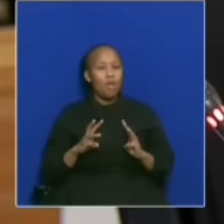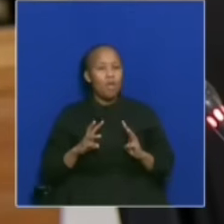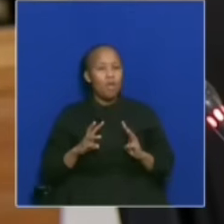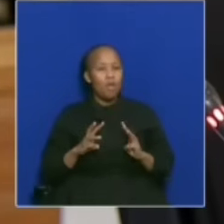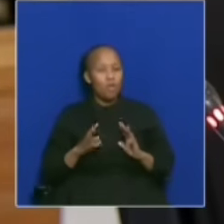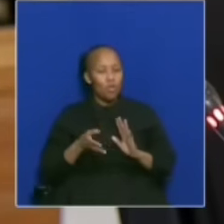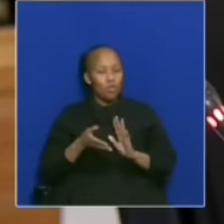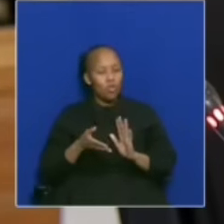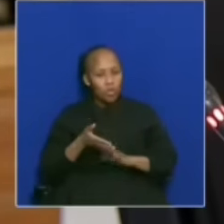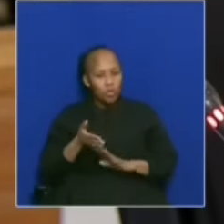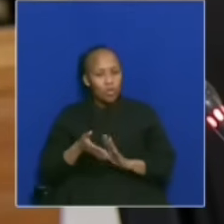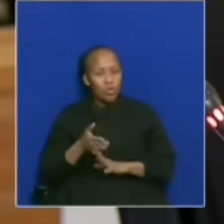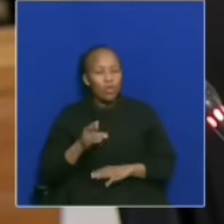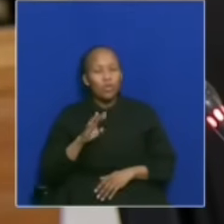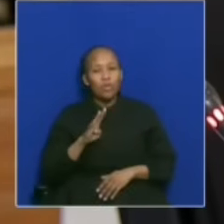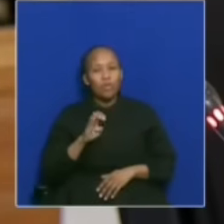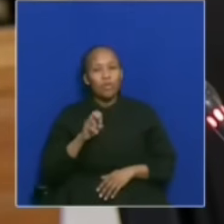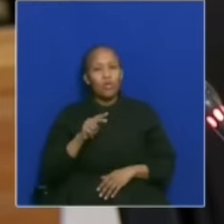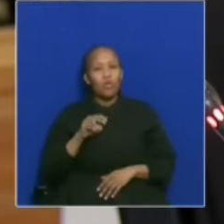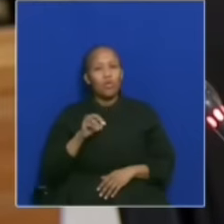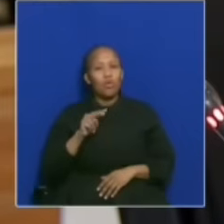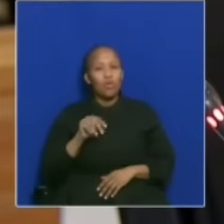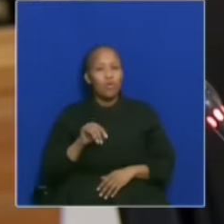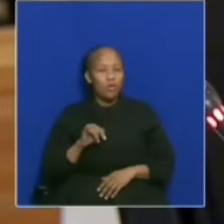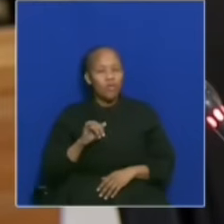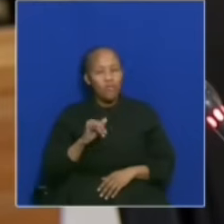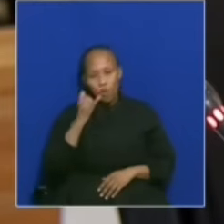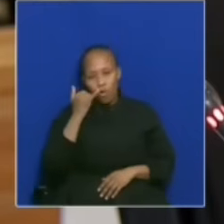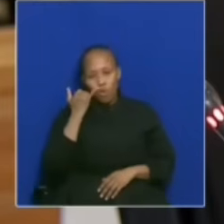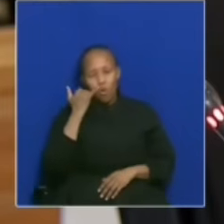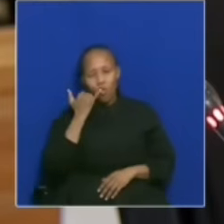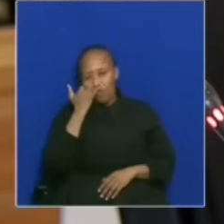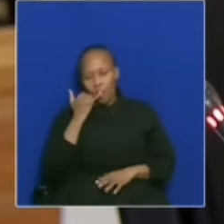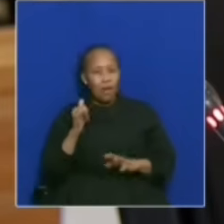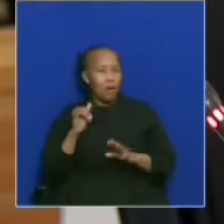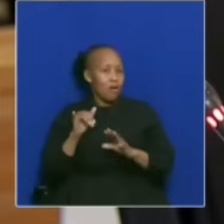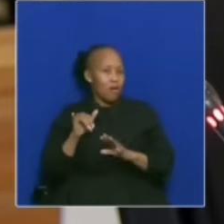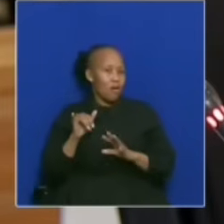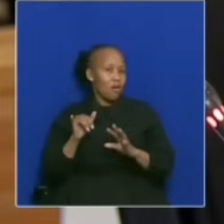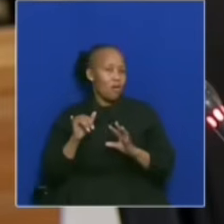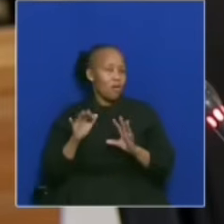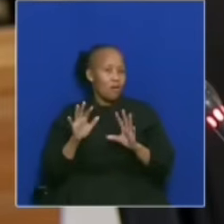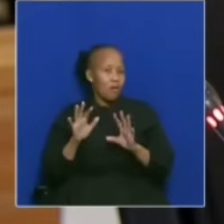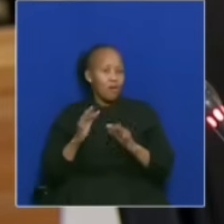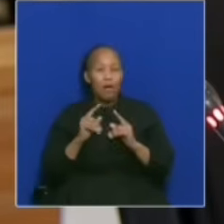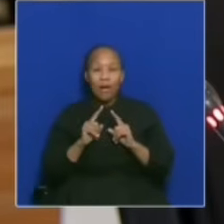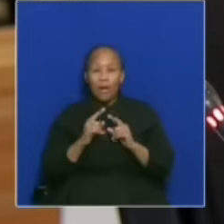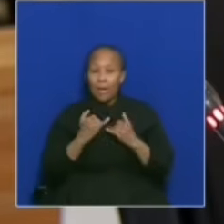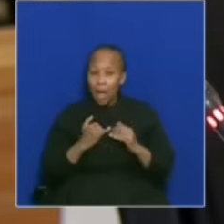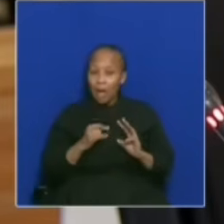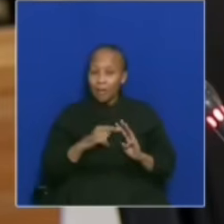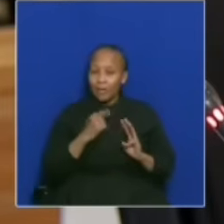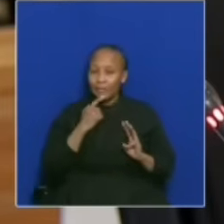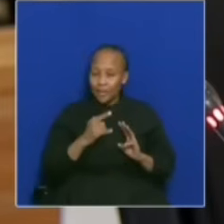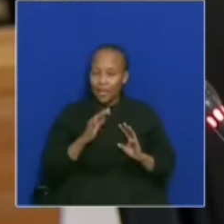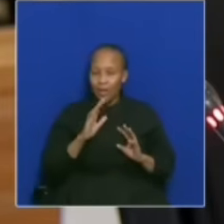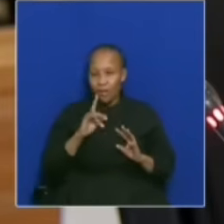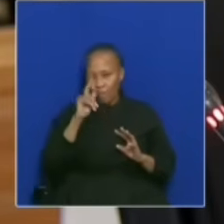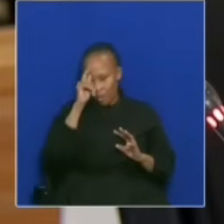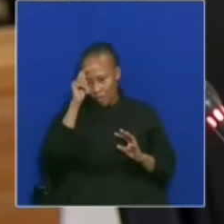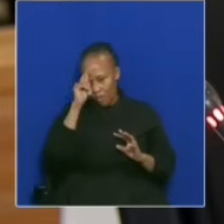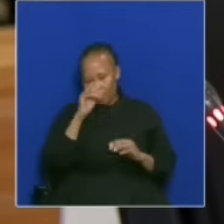Mr. Sayed has told Mr. Ptorius that he will dispatch the boys. So there are some boys